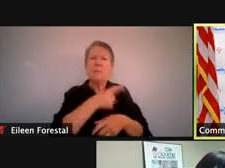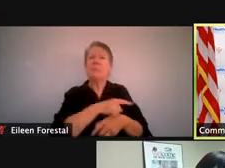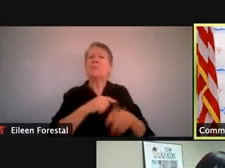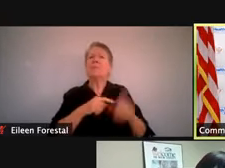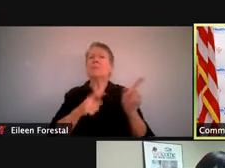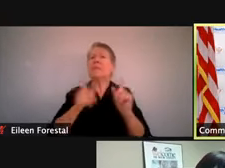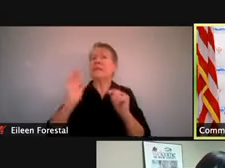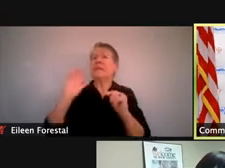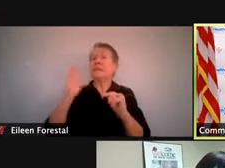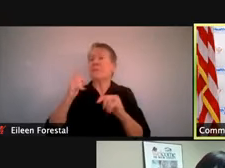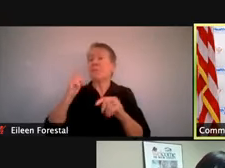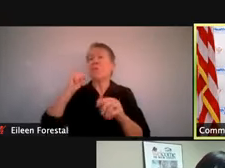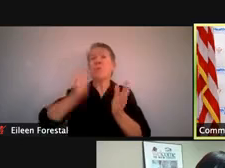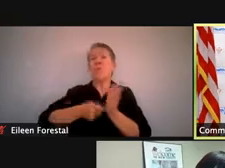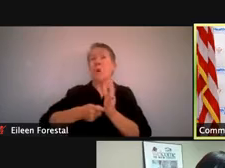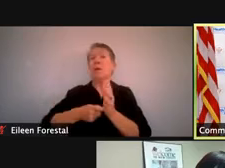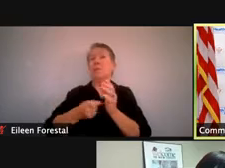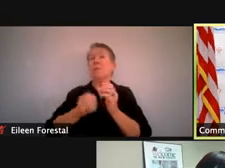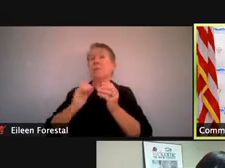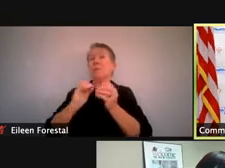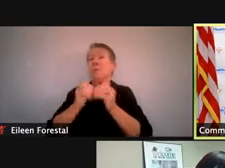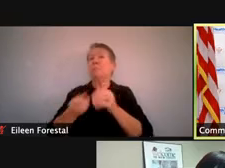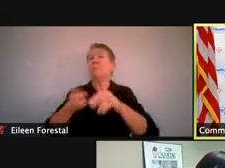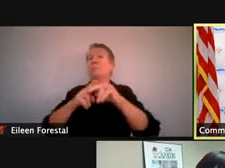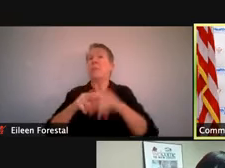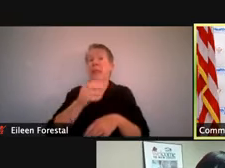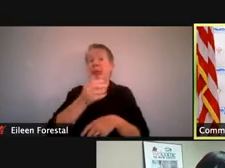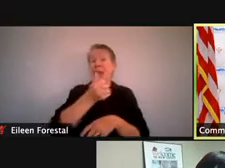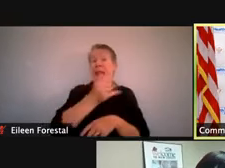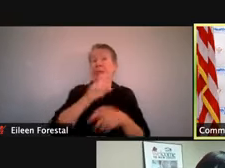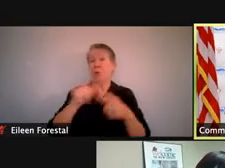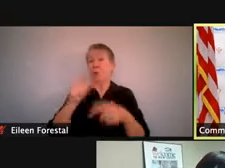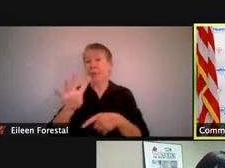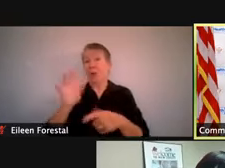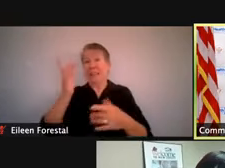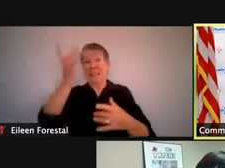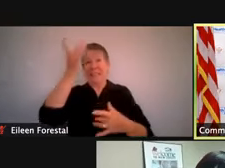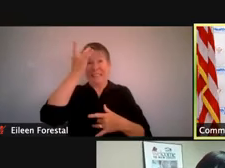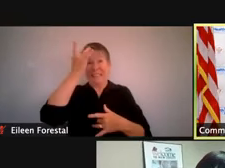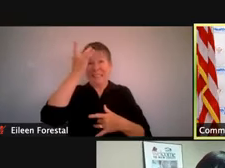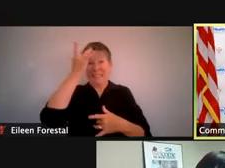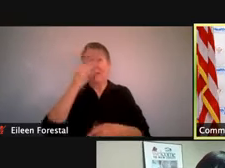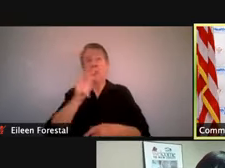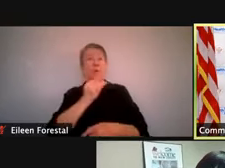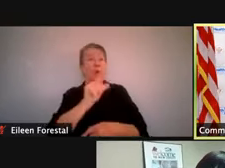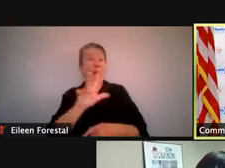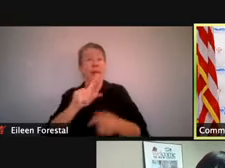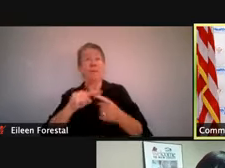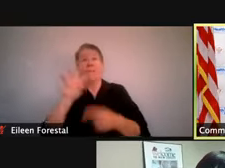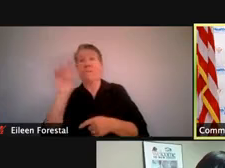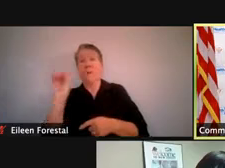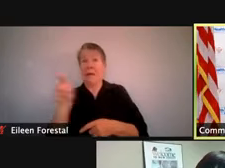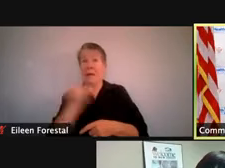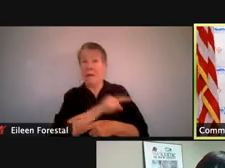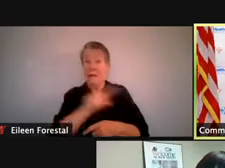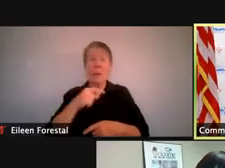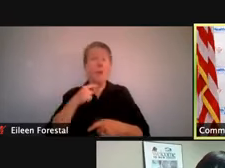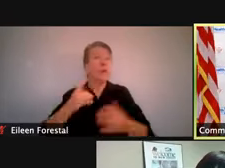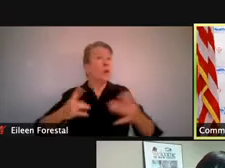new cases are between 18 and 24, 25 and 40. But our concern is the people entering